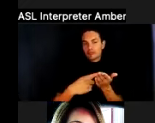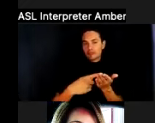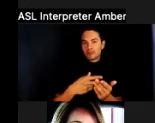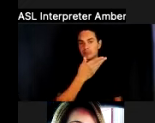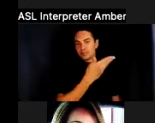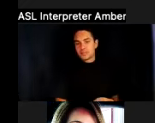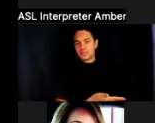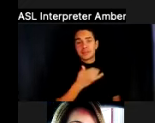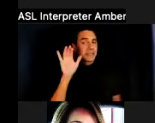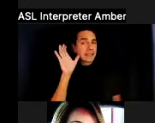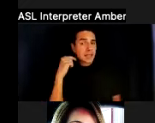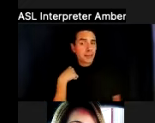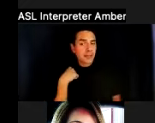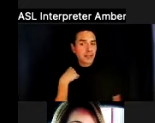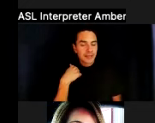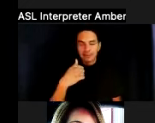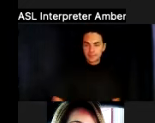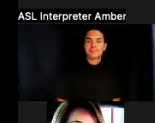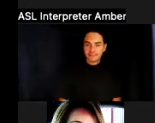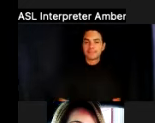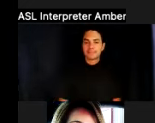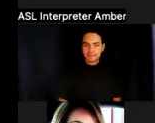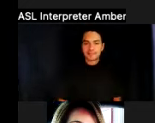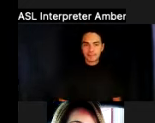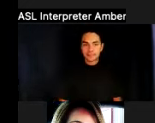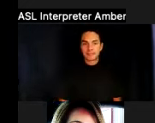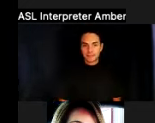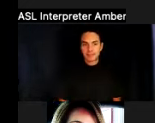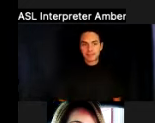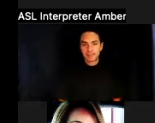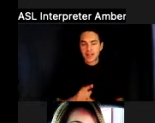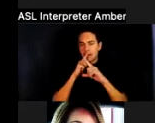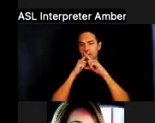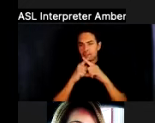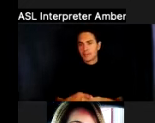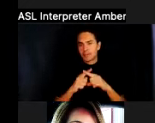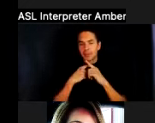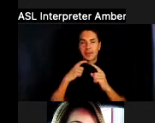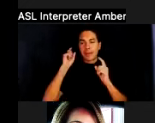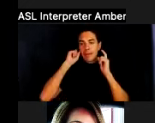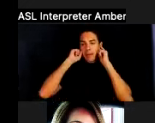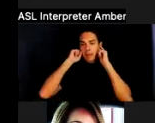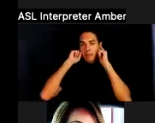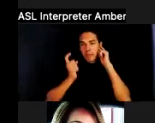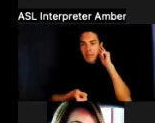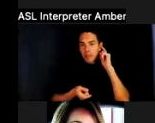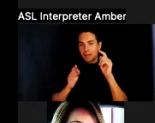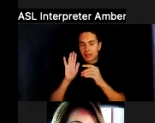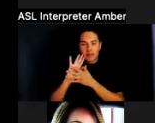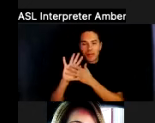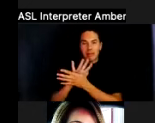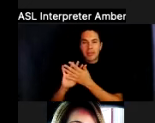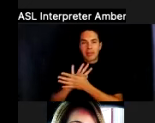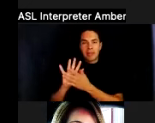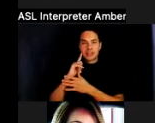can you guys still hear me? Sorry, I had like earbuds in and for background noise, and they sort of just